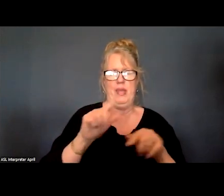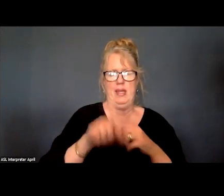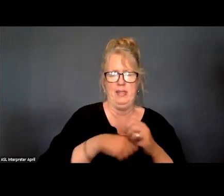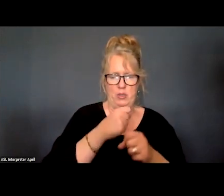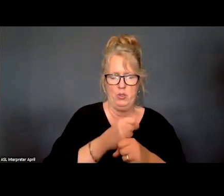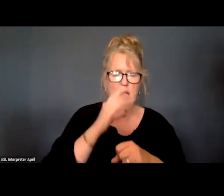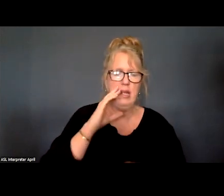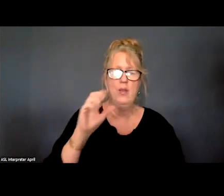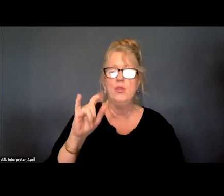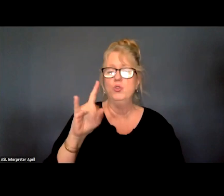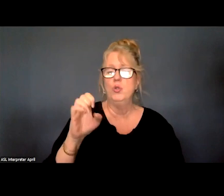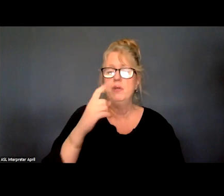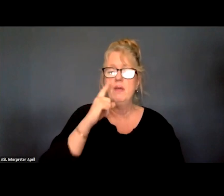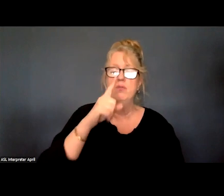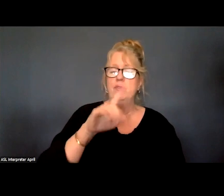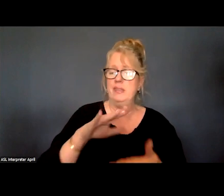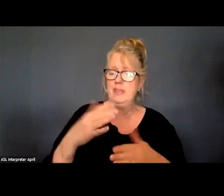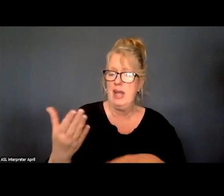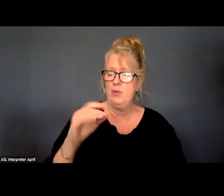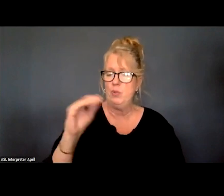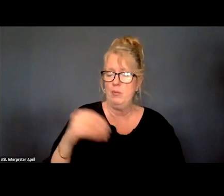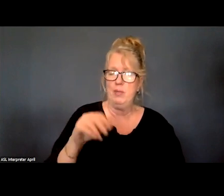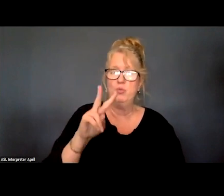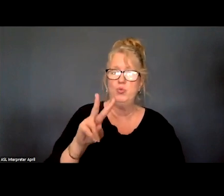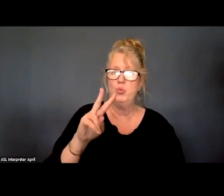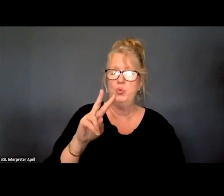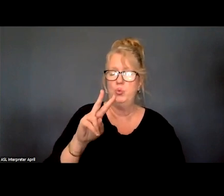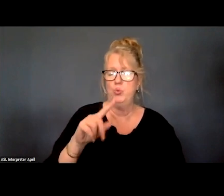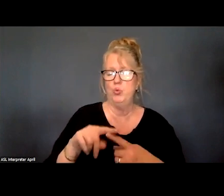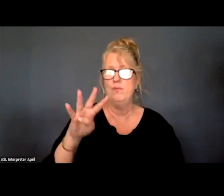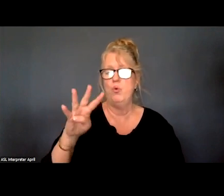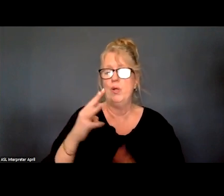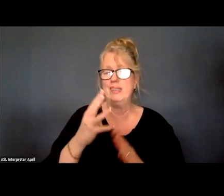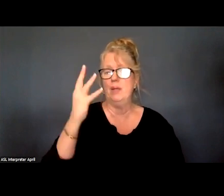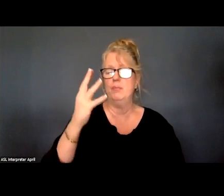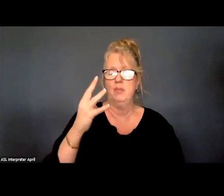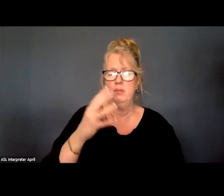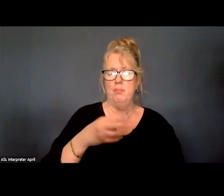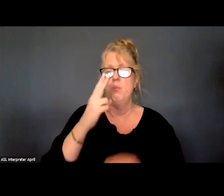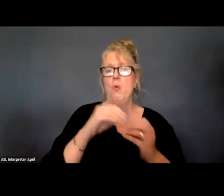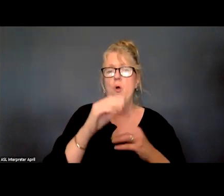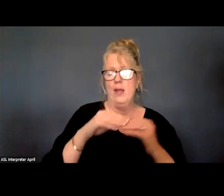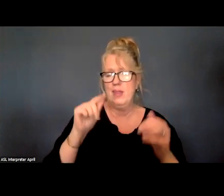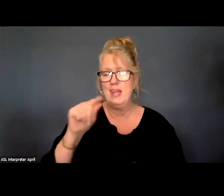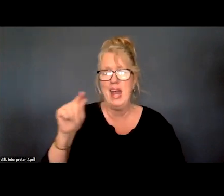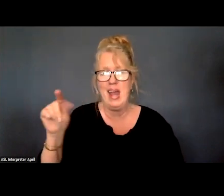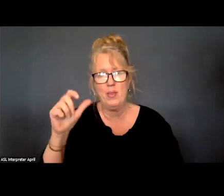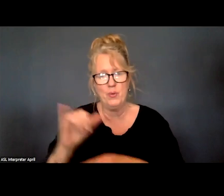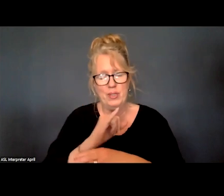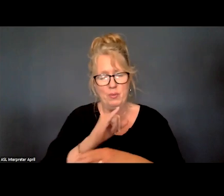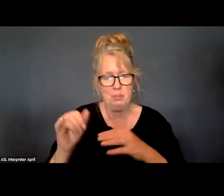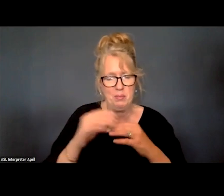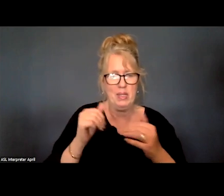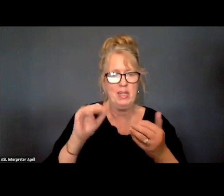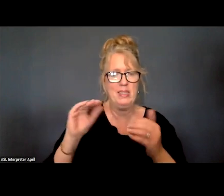suicide death rate for construction workers examined was 2.4 times higher than that of all industries, 46.1 compared to